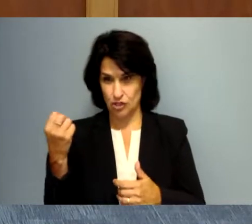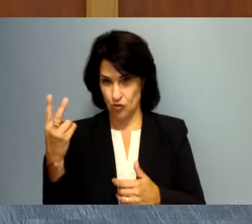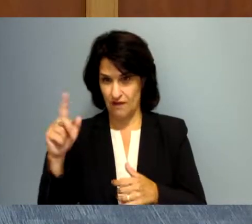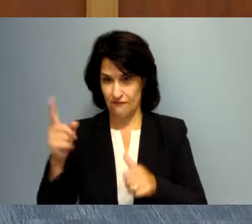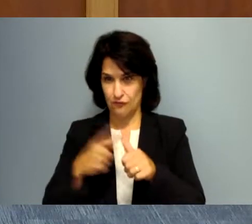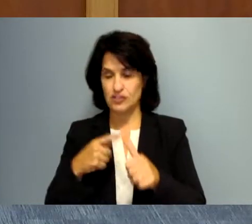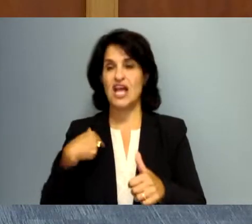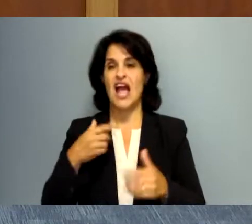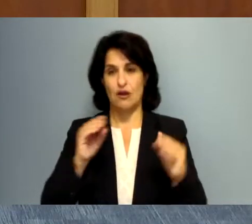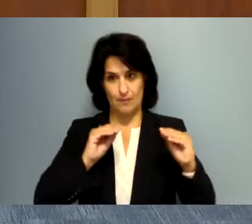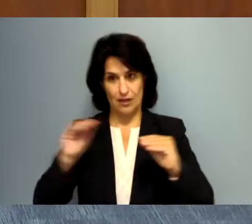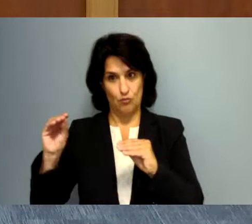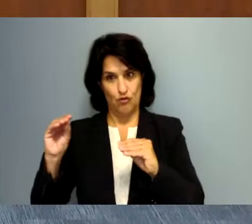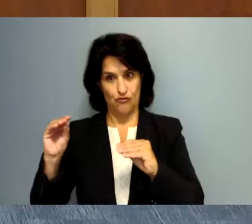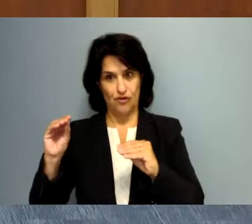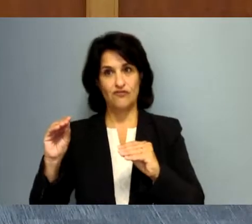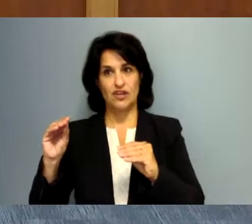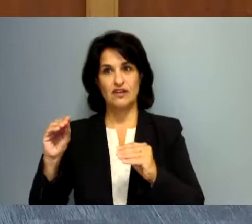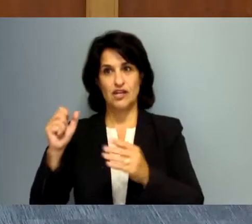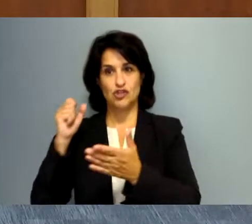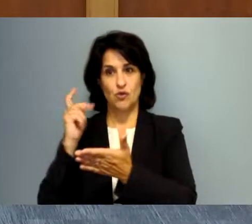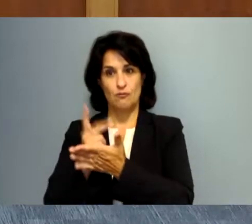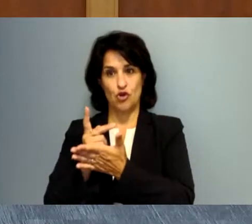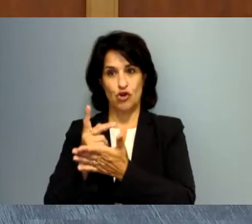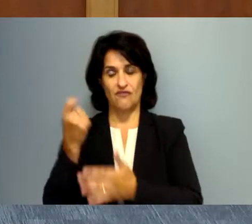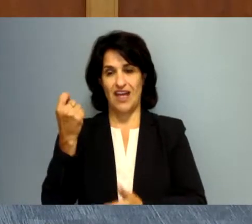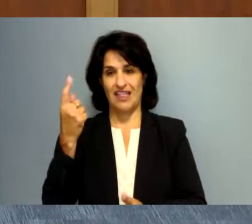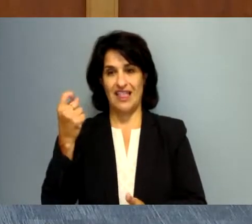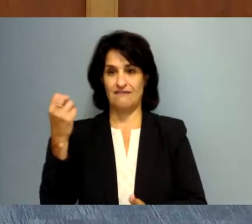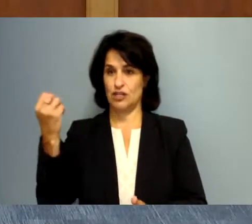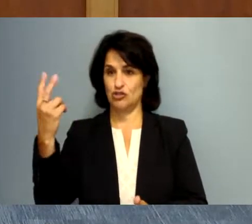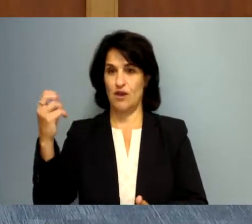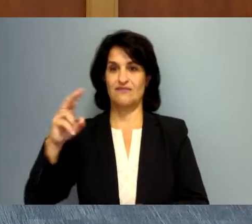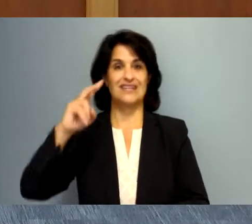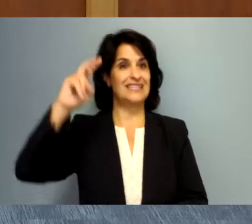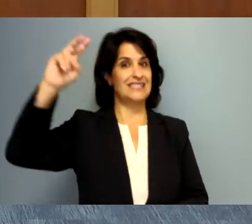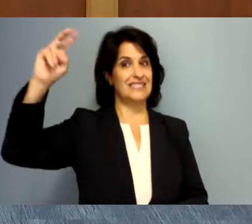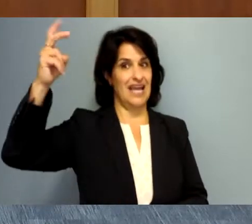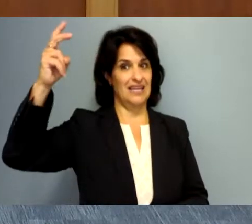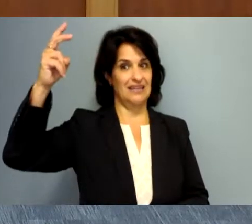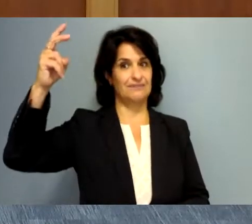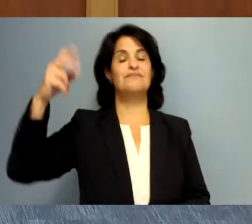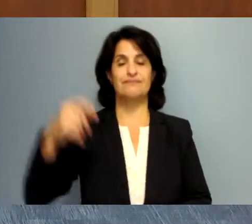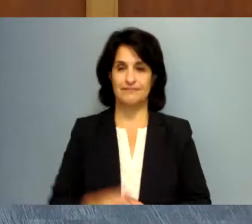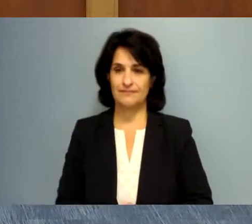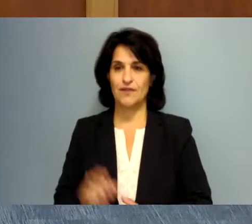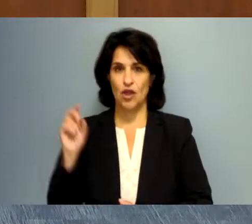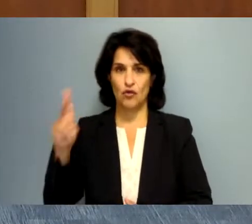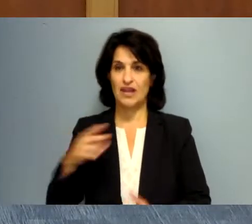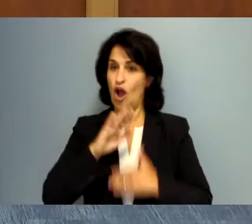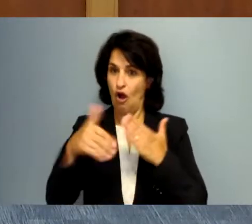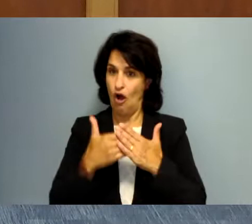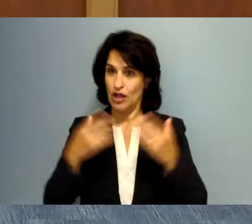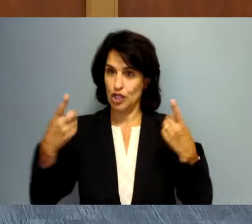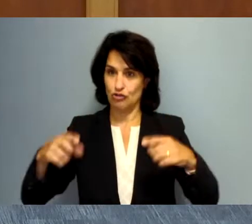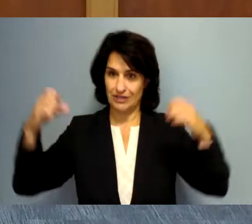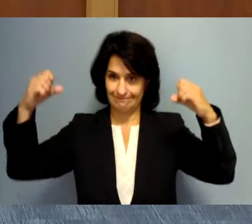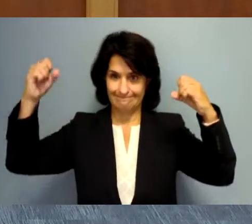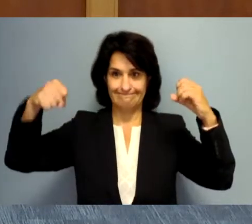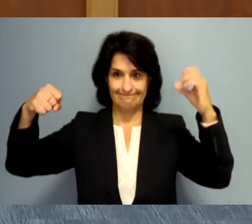I will make a motion to approve 11 and 12. there a second? Second. Okay. All in favor?